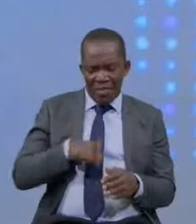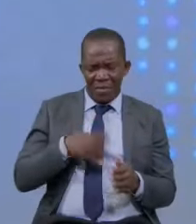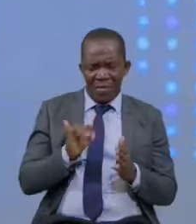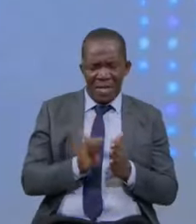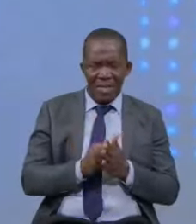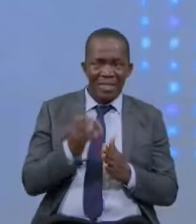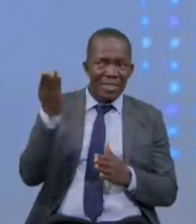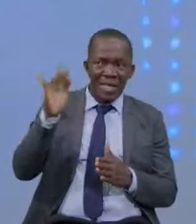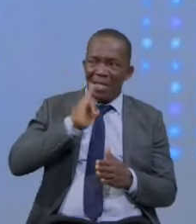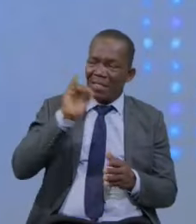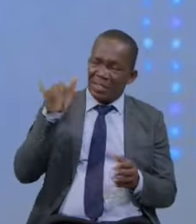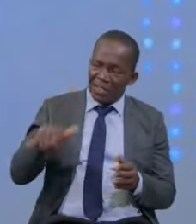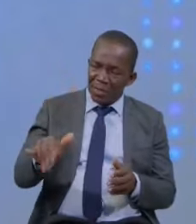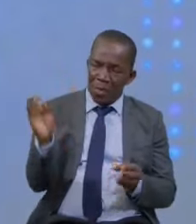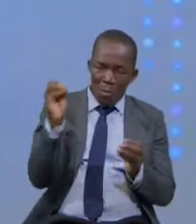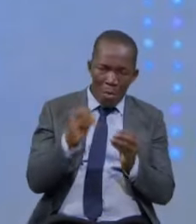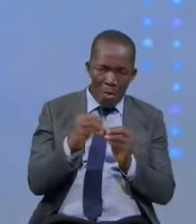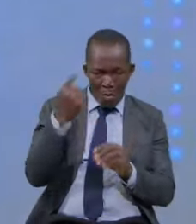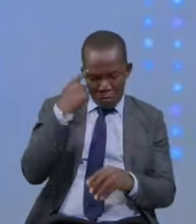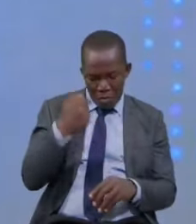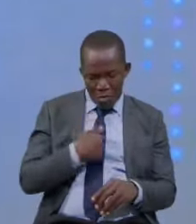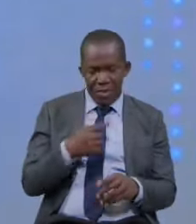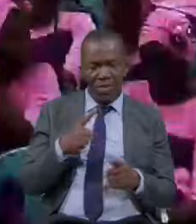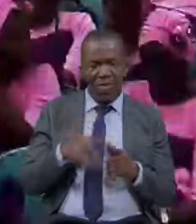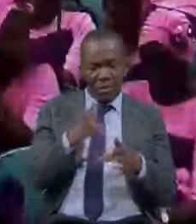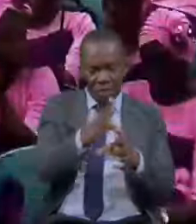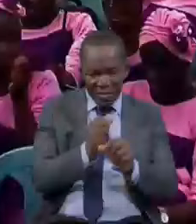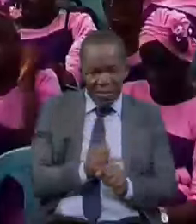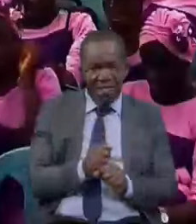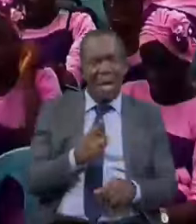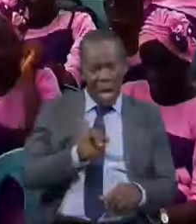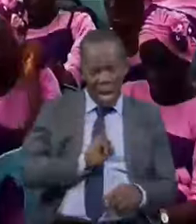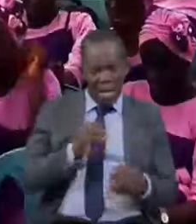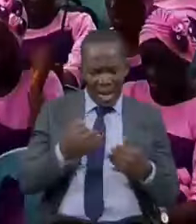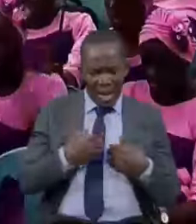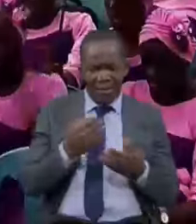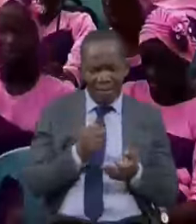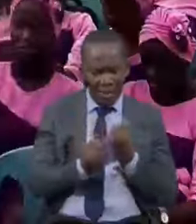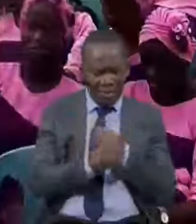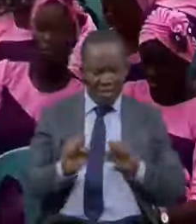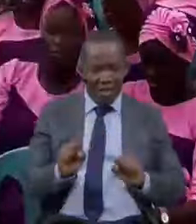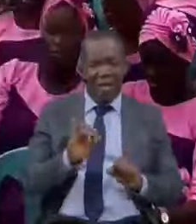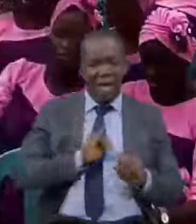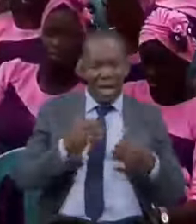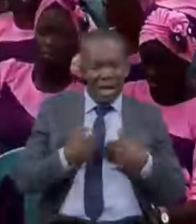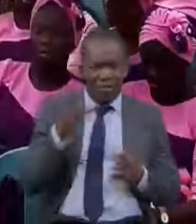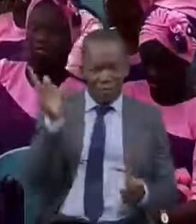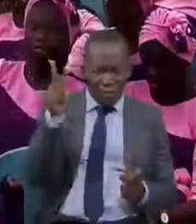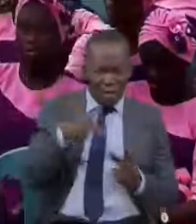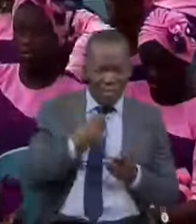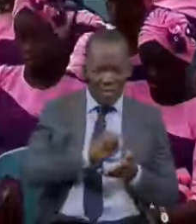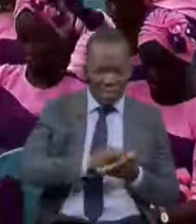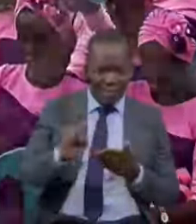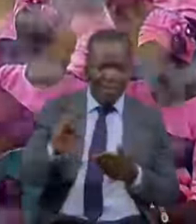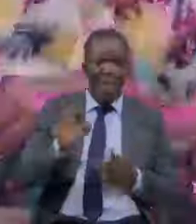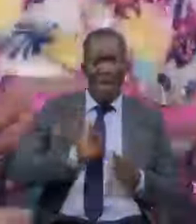perfect sanctification, I have the perfect complete baptism in Holy Ghost, I have the complete gifts of the Spirit,